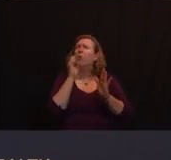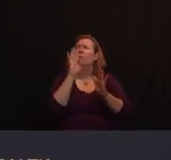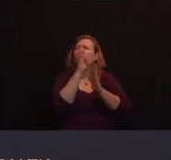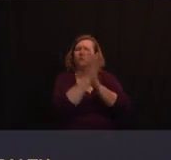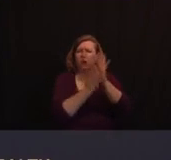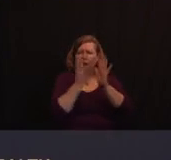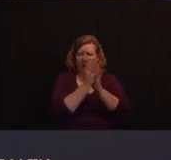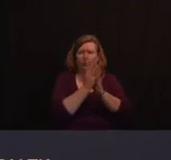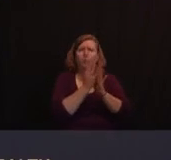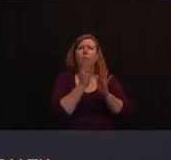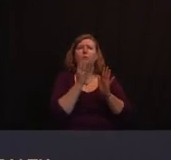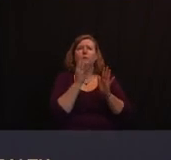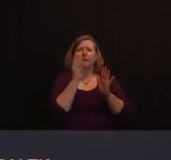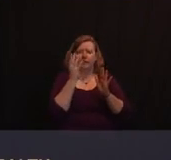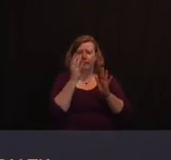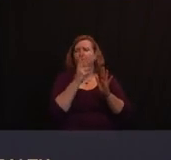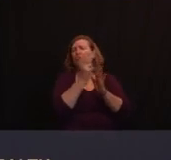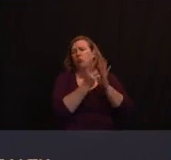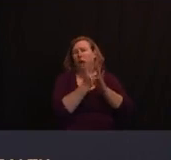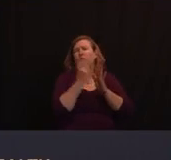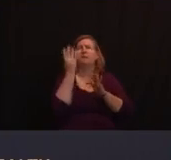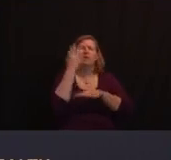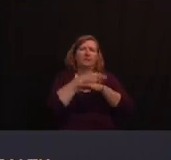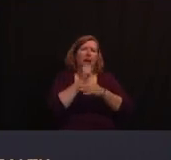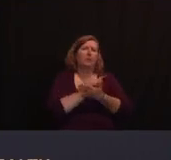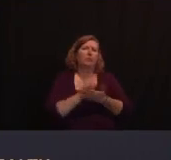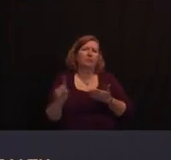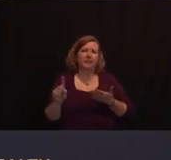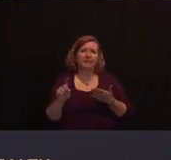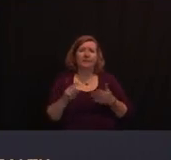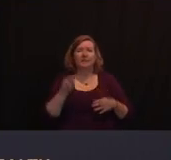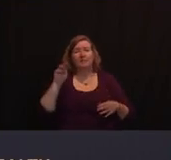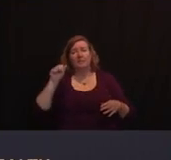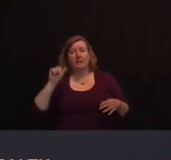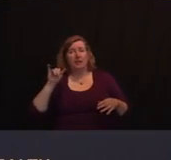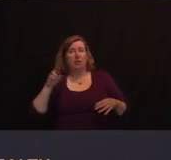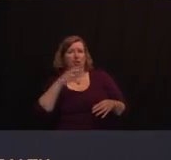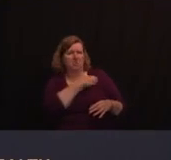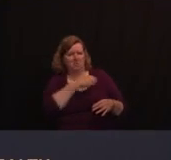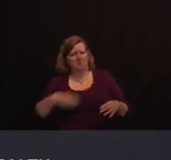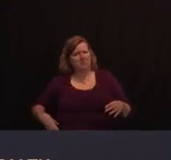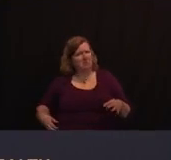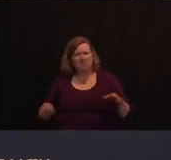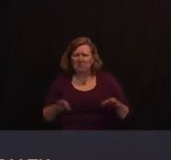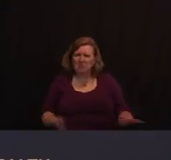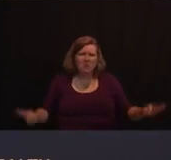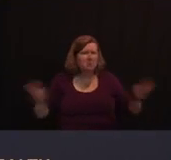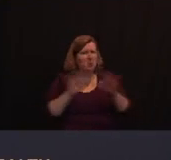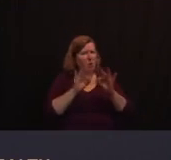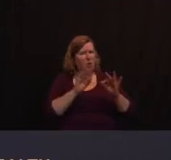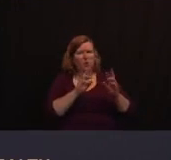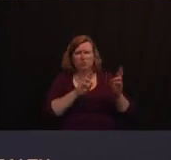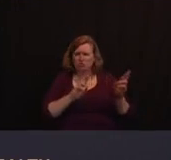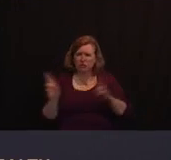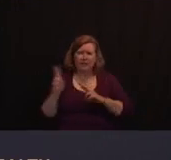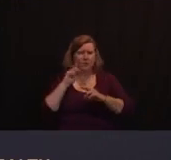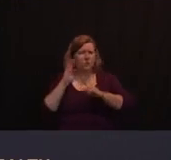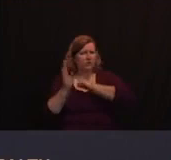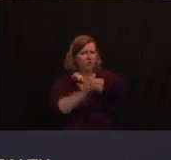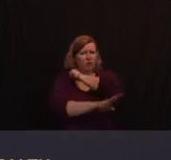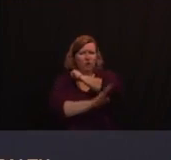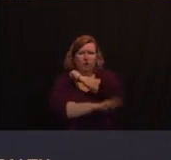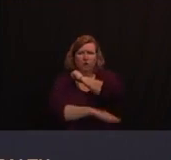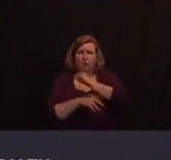say, is not going to help with learning. The mayor says this is necessary for basically a shakedown for September. What's your view? Who's right there? And